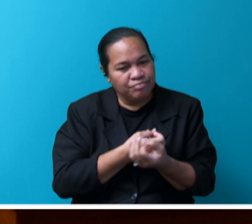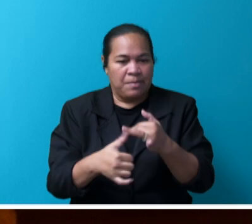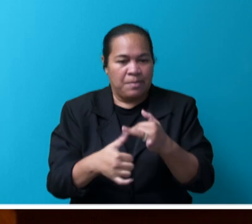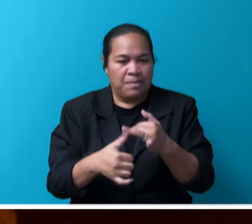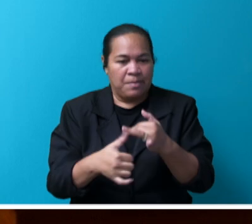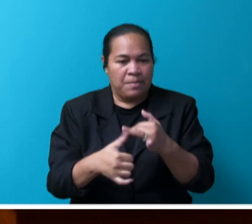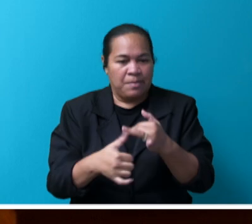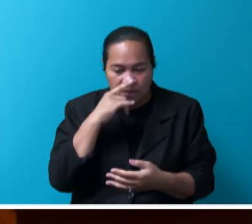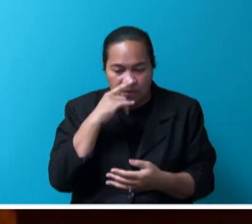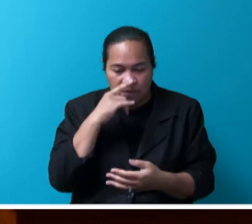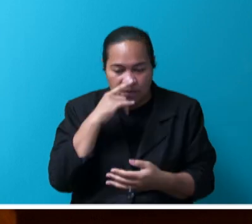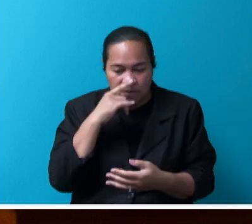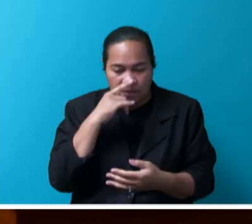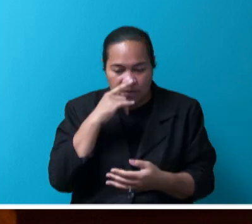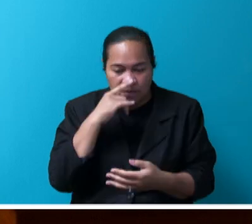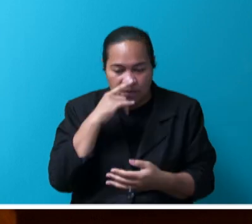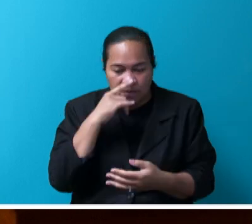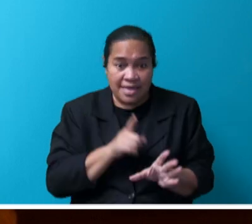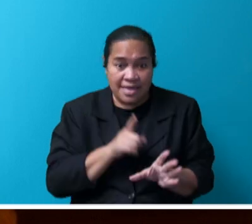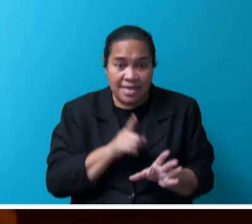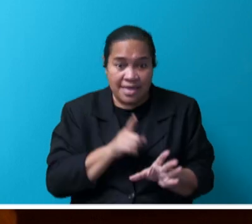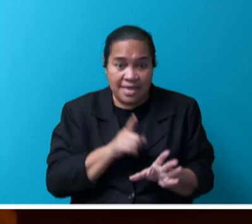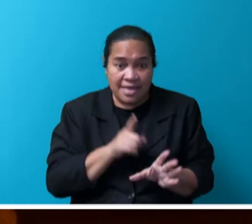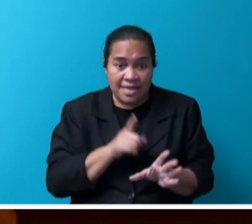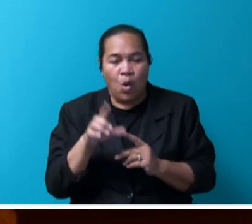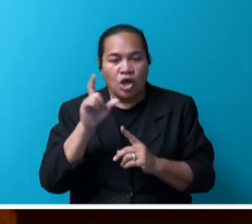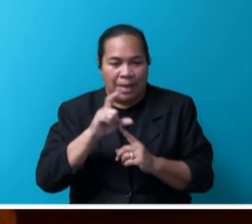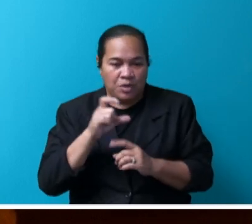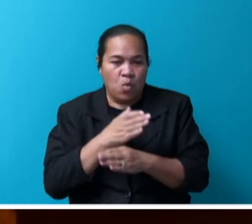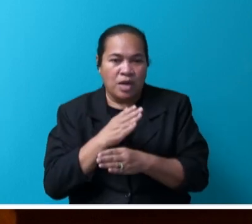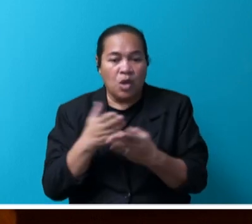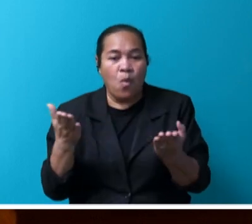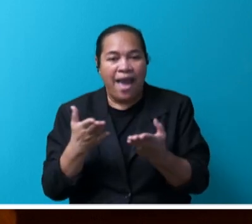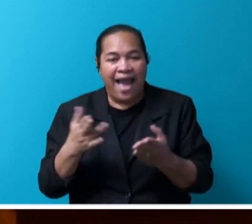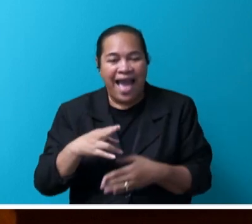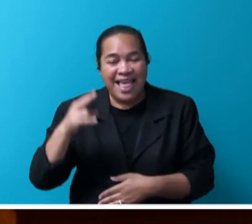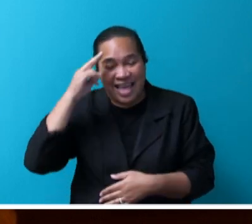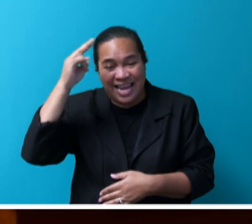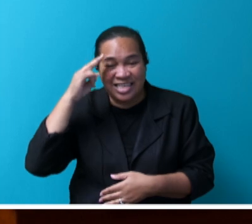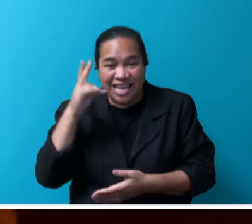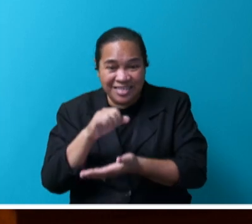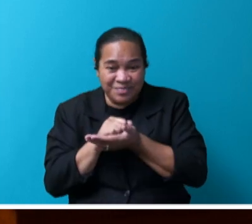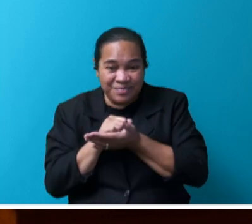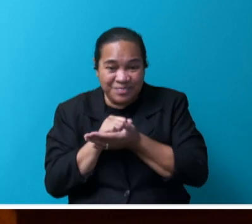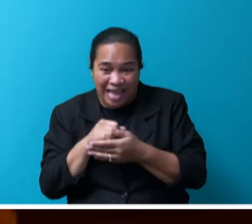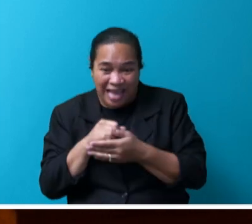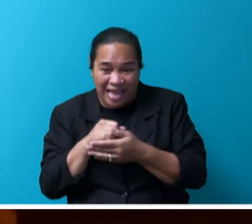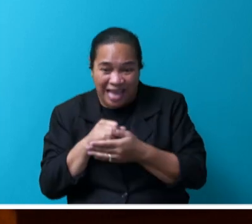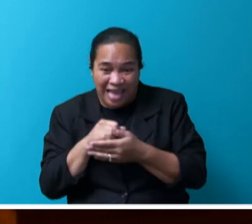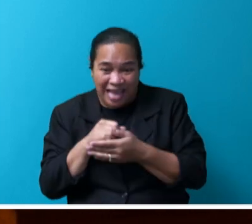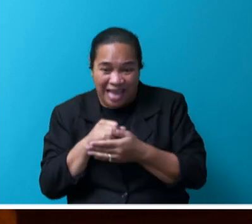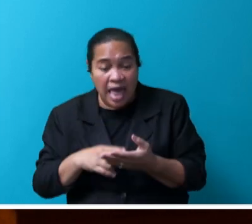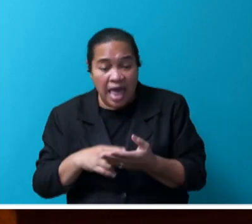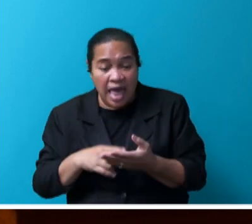sir, at the outset, please allow me to again mention some of the key announcements in the budget that matters to the people